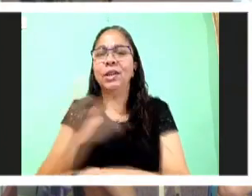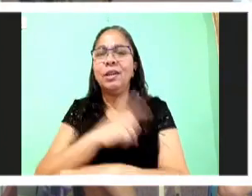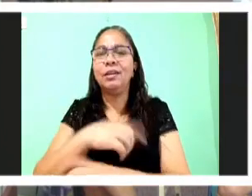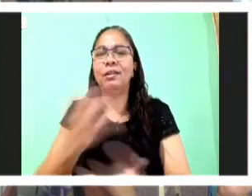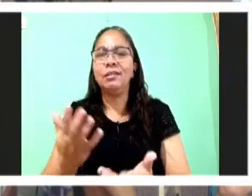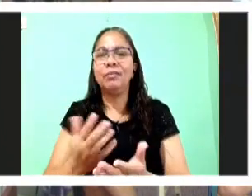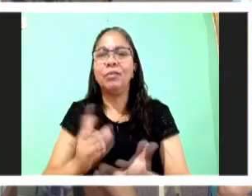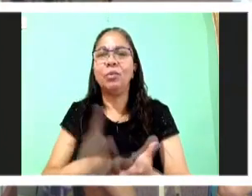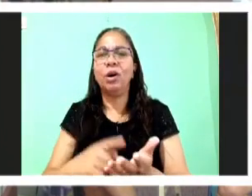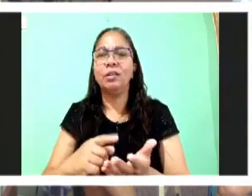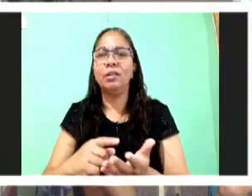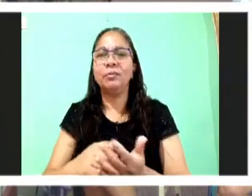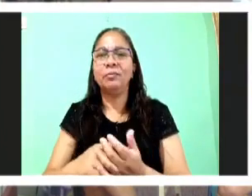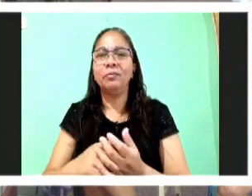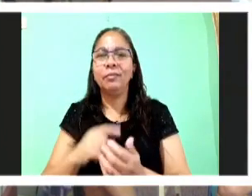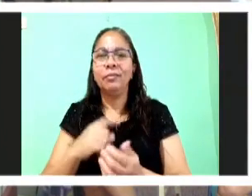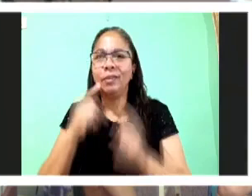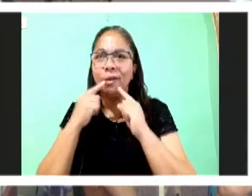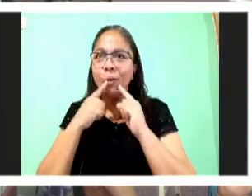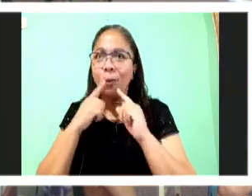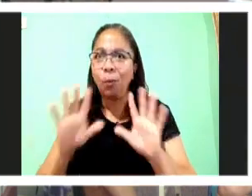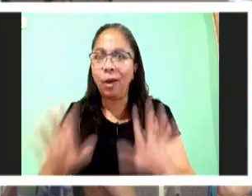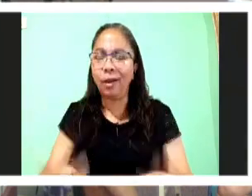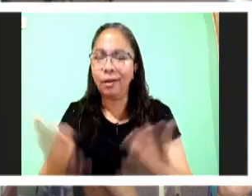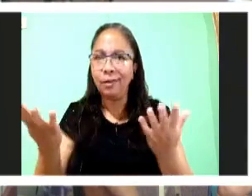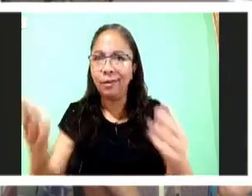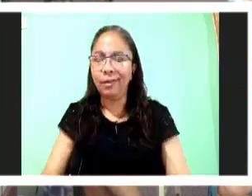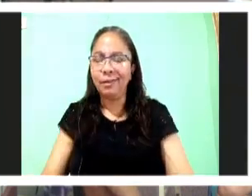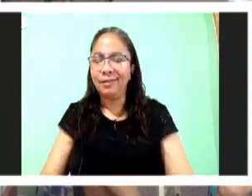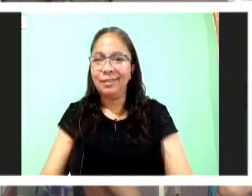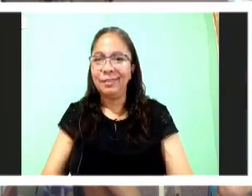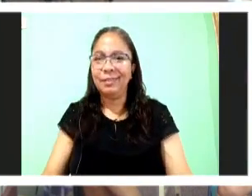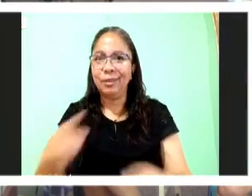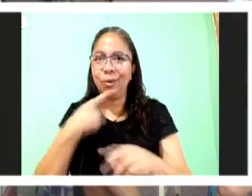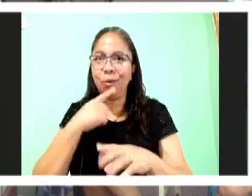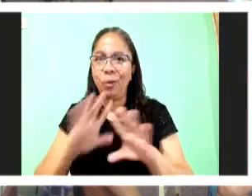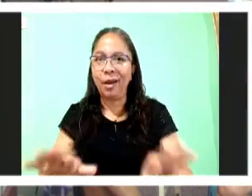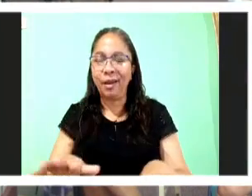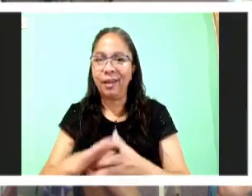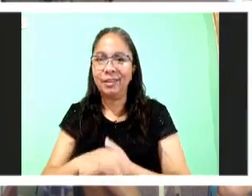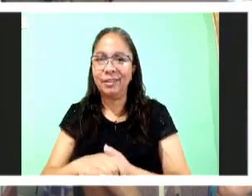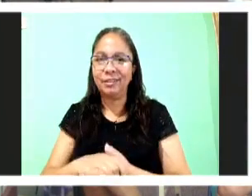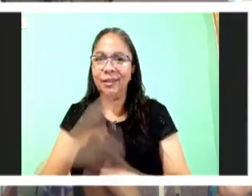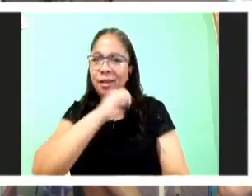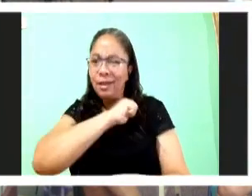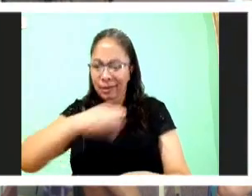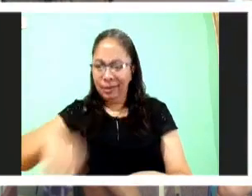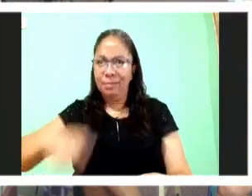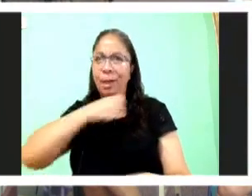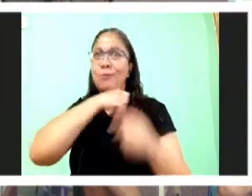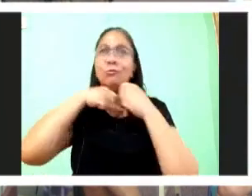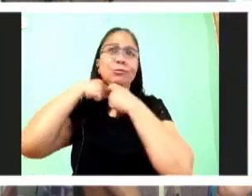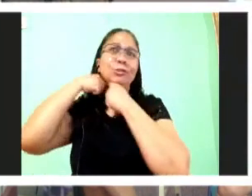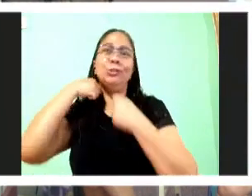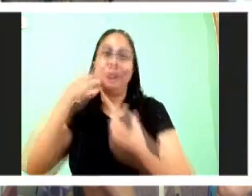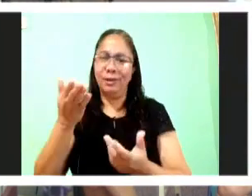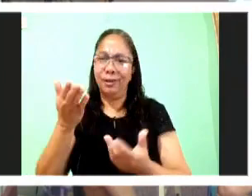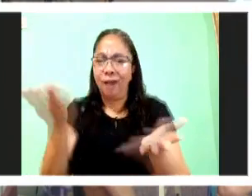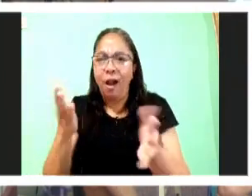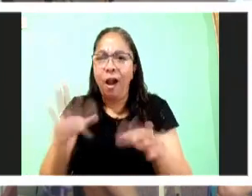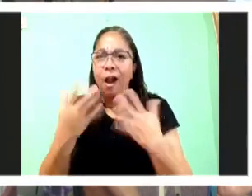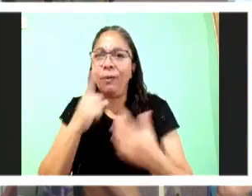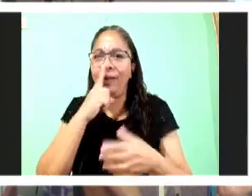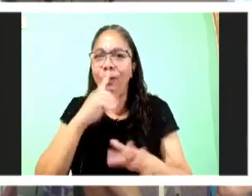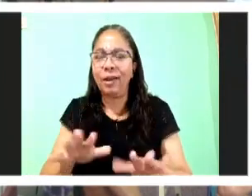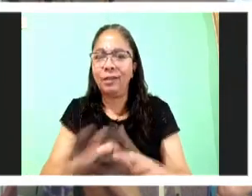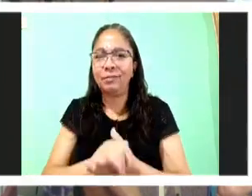Well, you gone silent today, boy. The seatbelt choking you, what? The seatbelt choking you. We do win-lose real good. Real